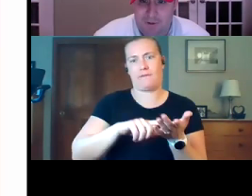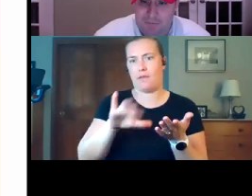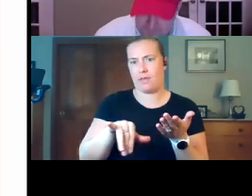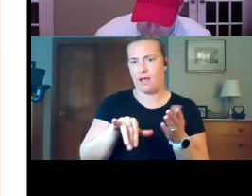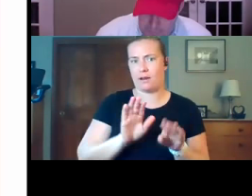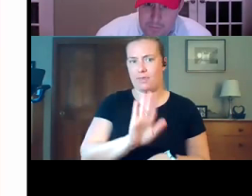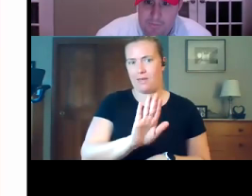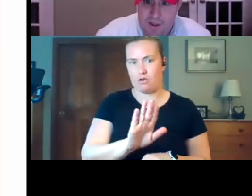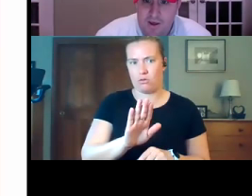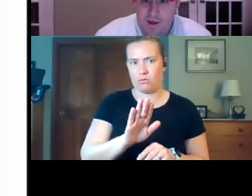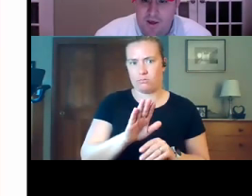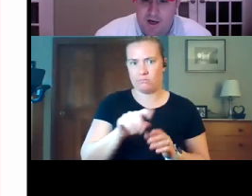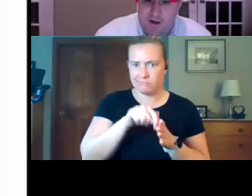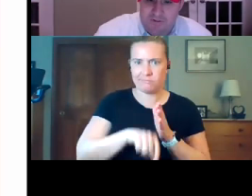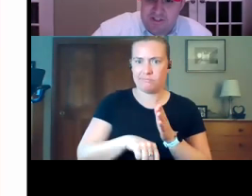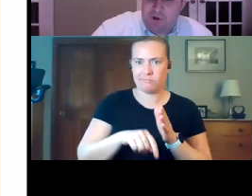taxonomy.